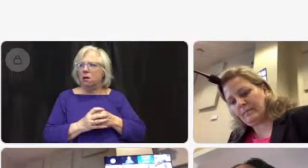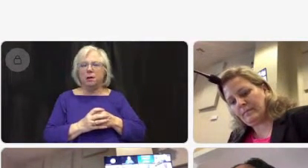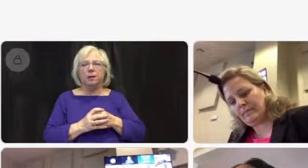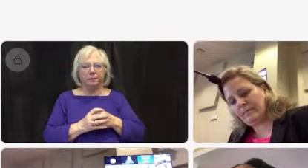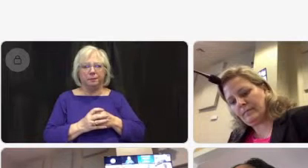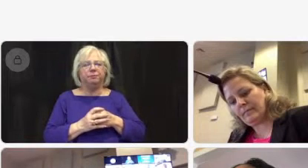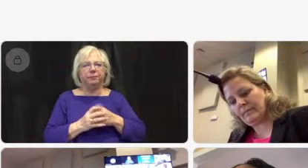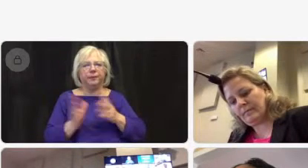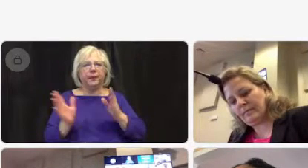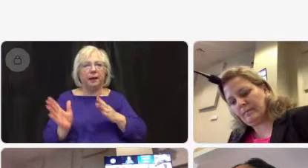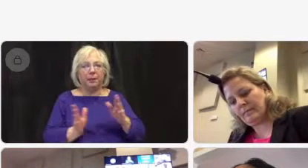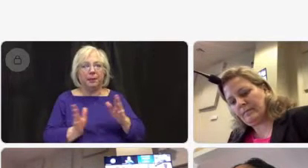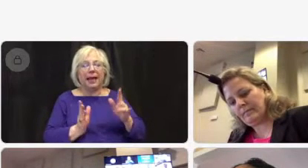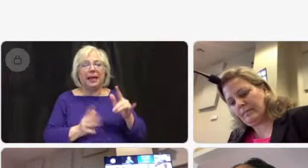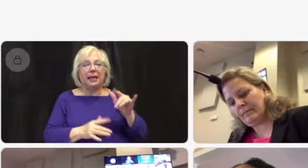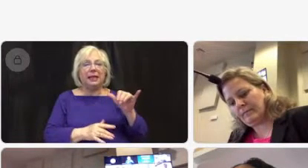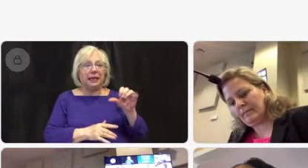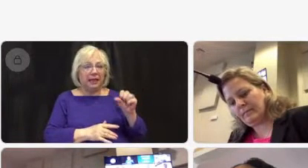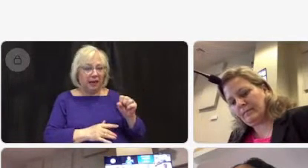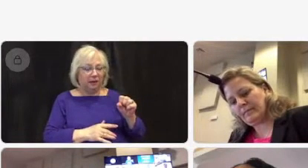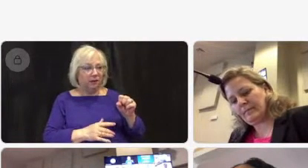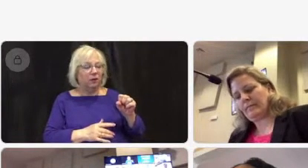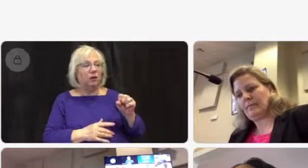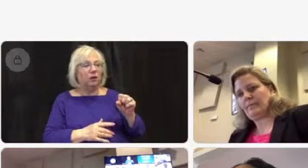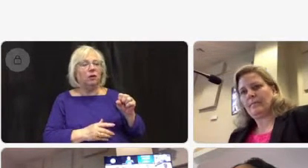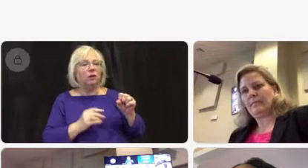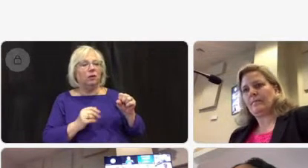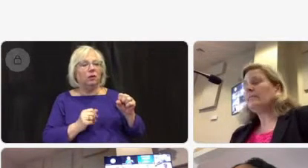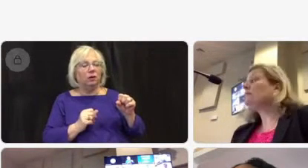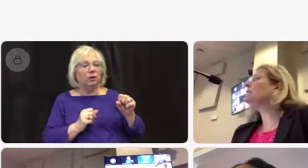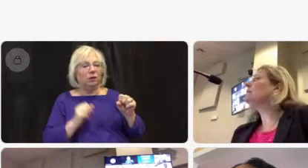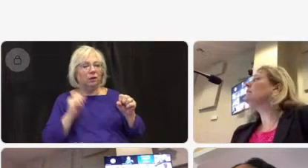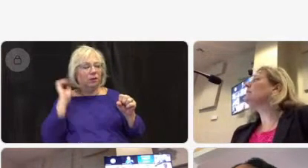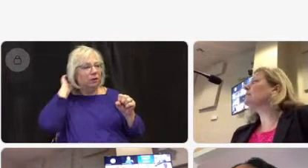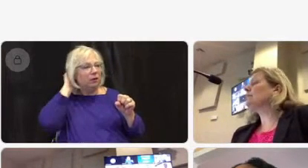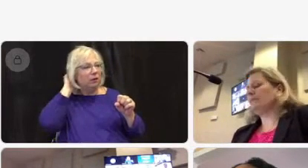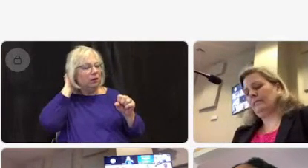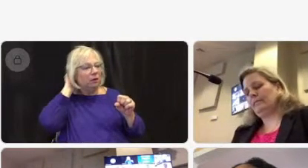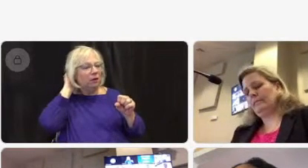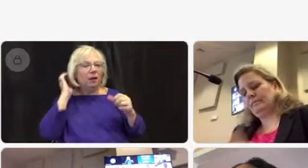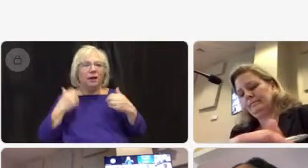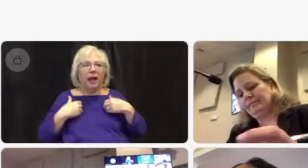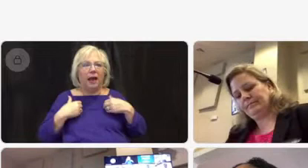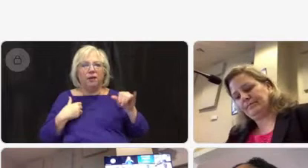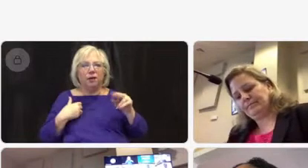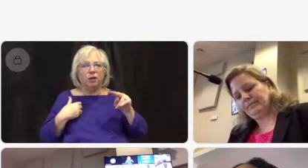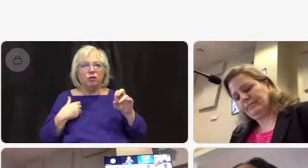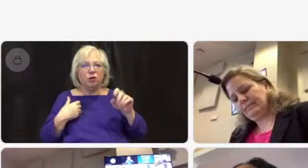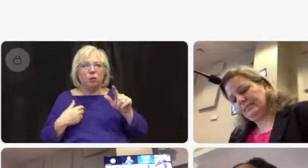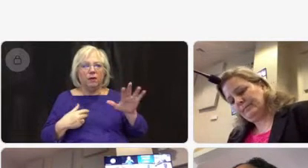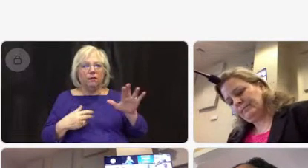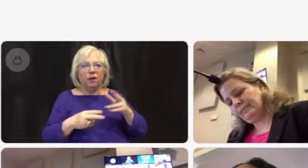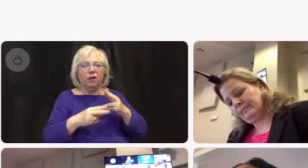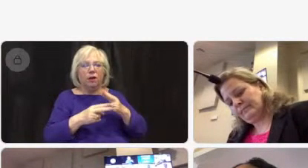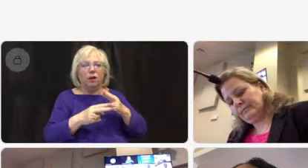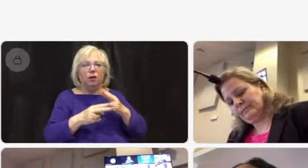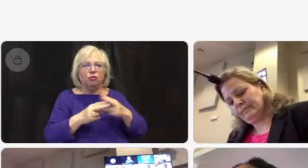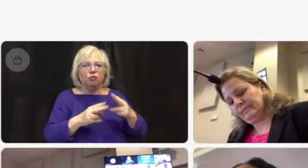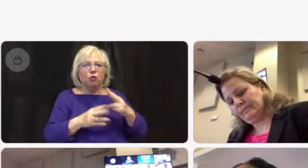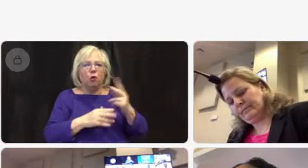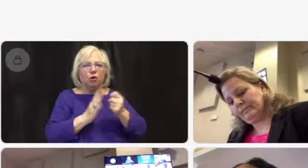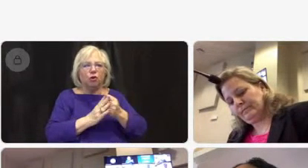The plan is, yes, is to do the June 25th short-term rental